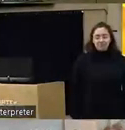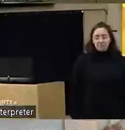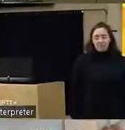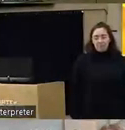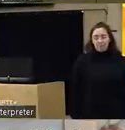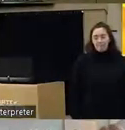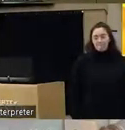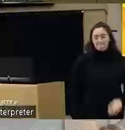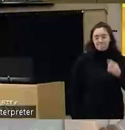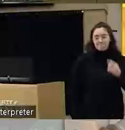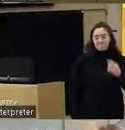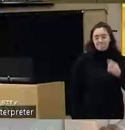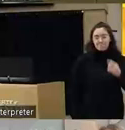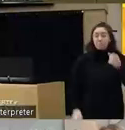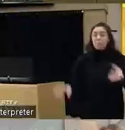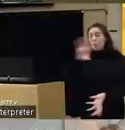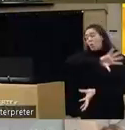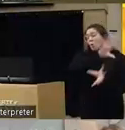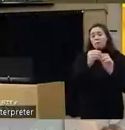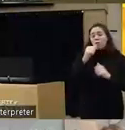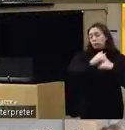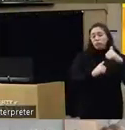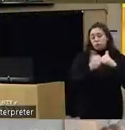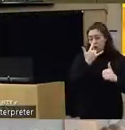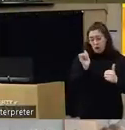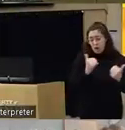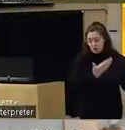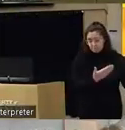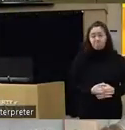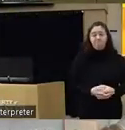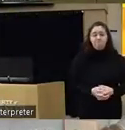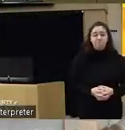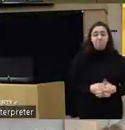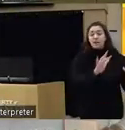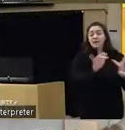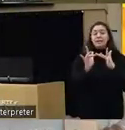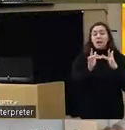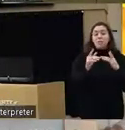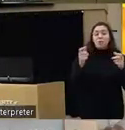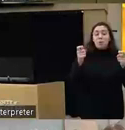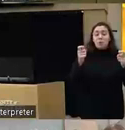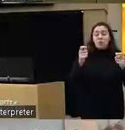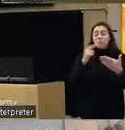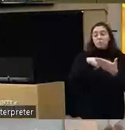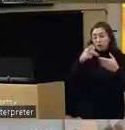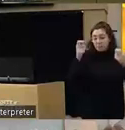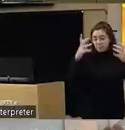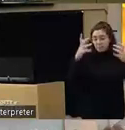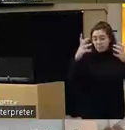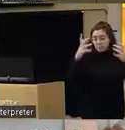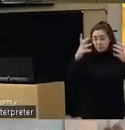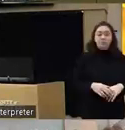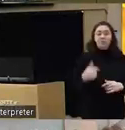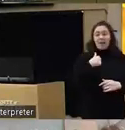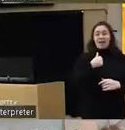This is our overall structure. We have a network program leadership. I'm one of three.